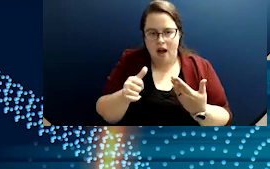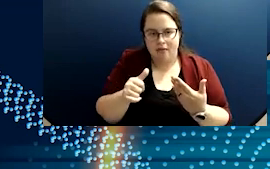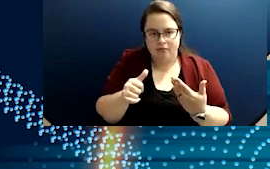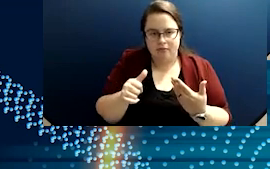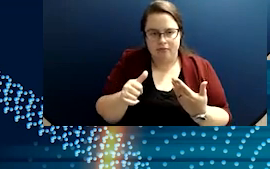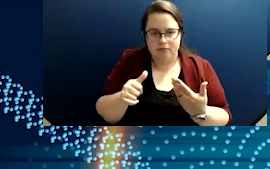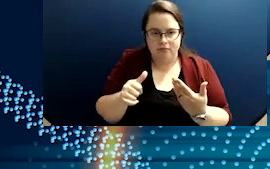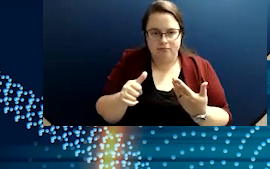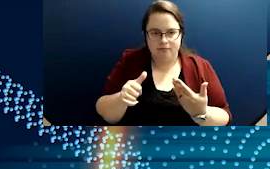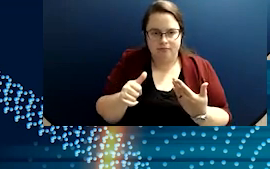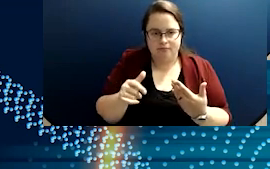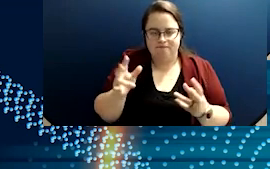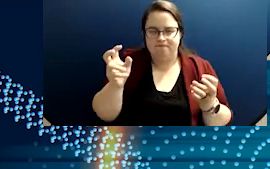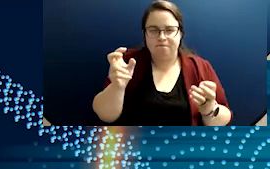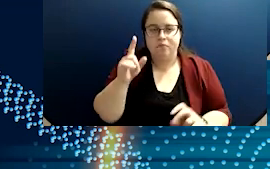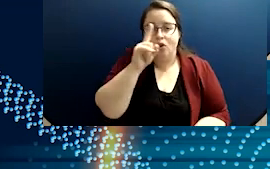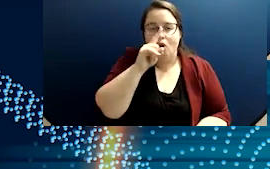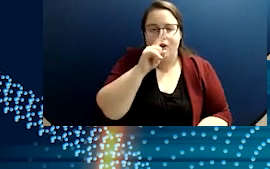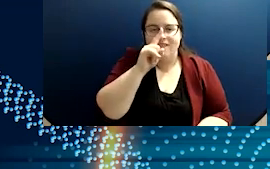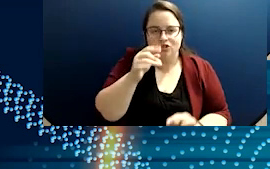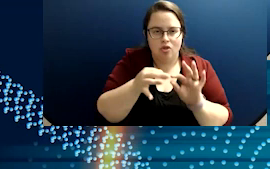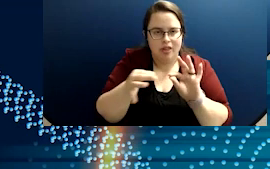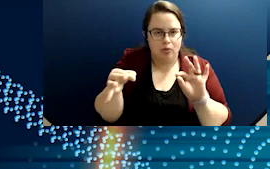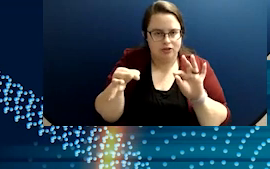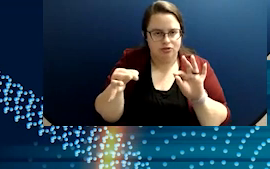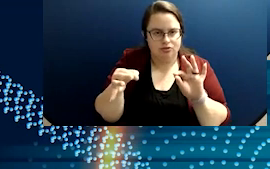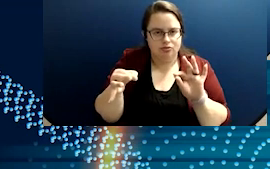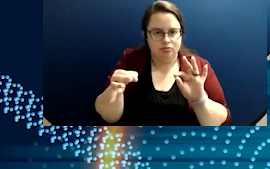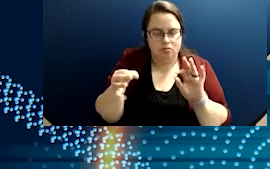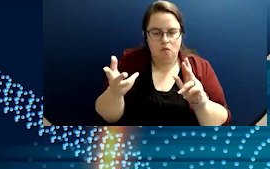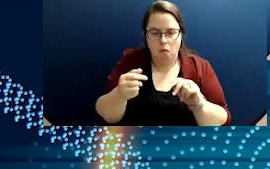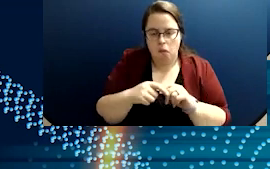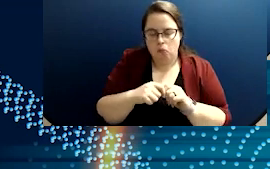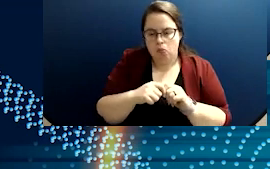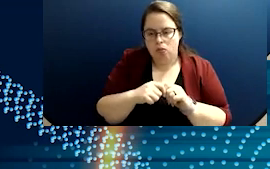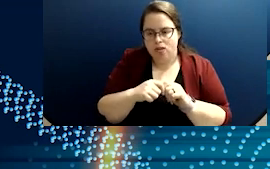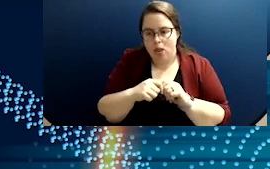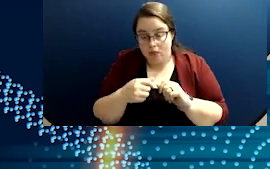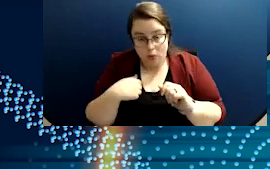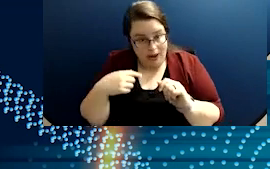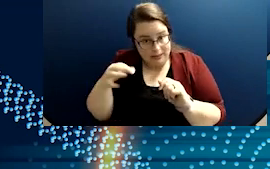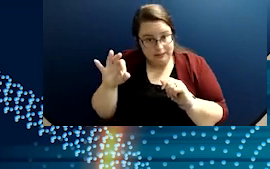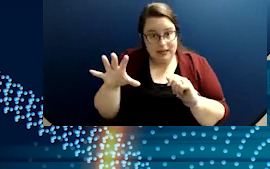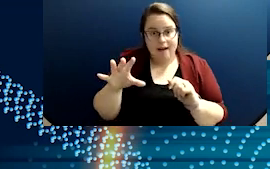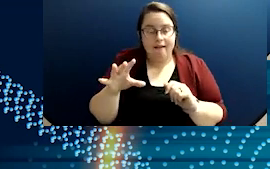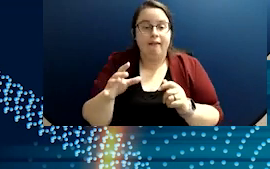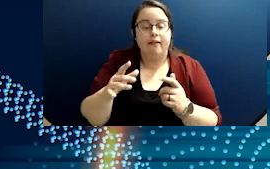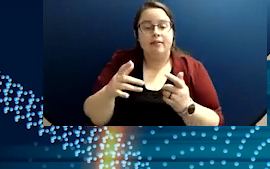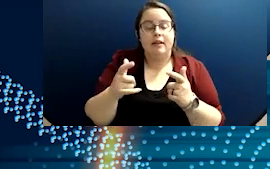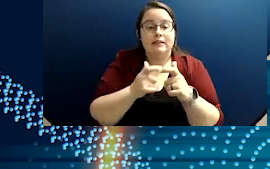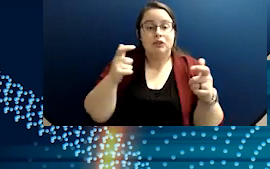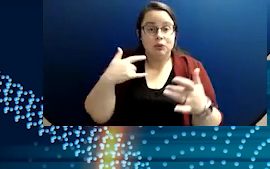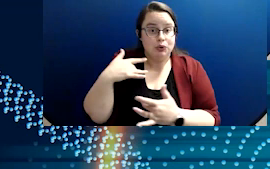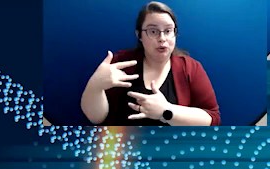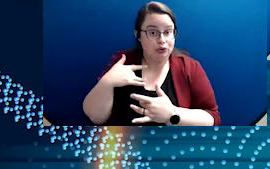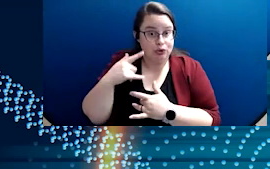it's kind of artificial language. What I would say to that is that, this is a huge concern, for